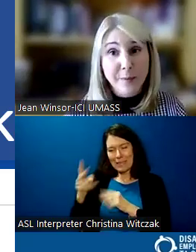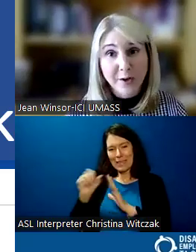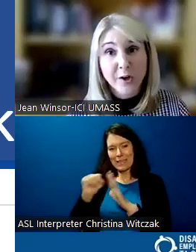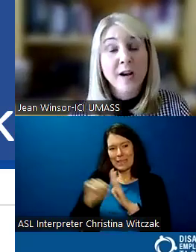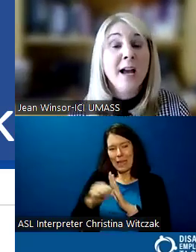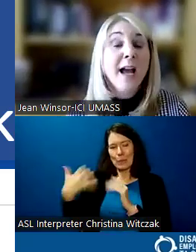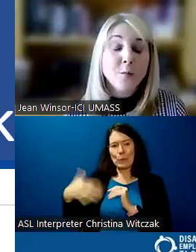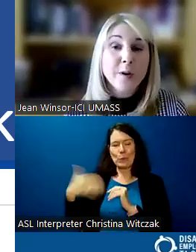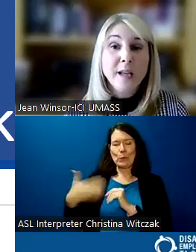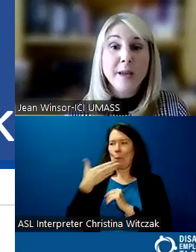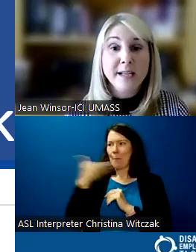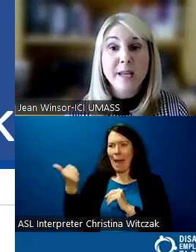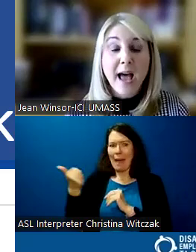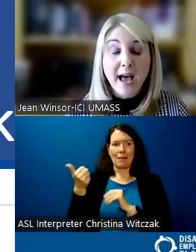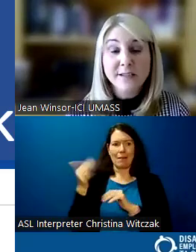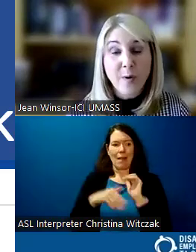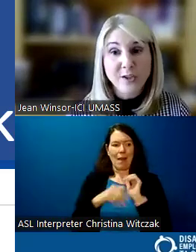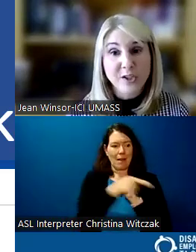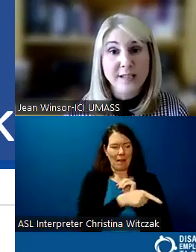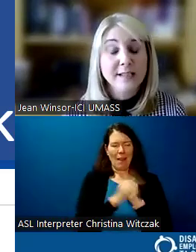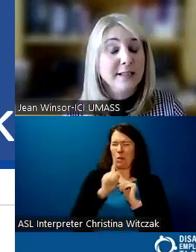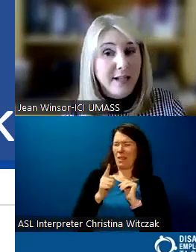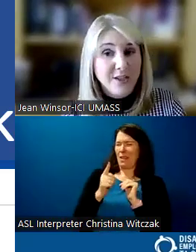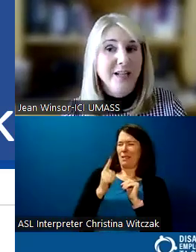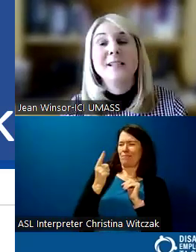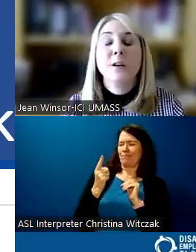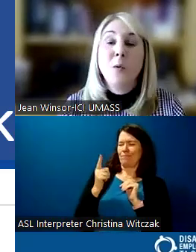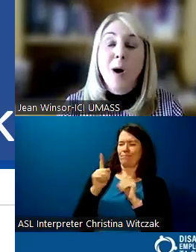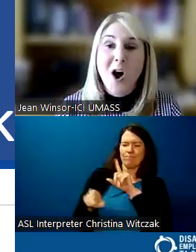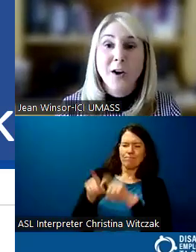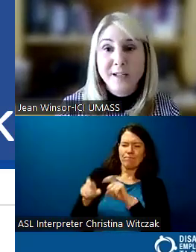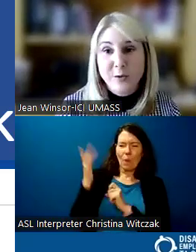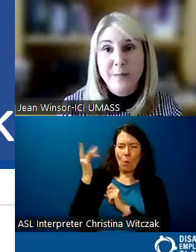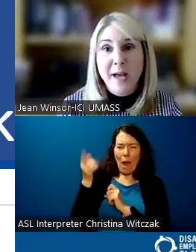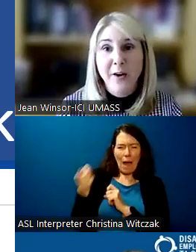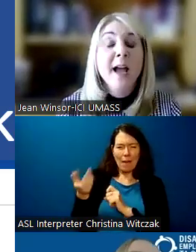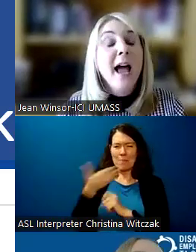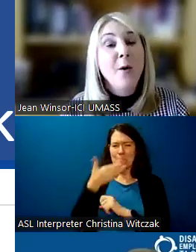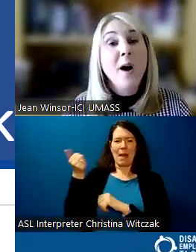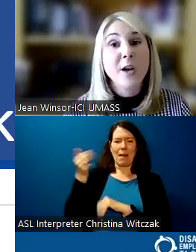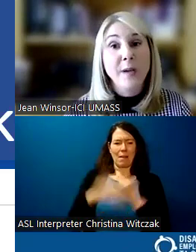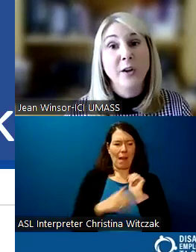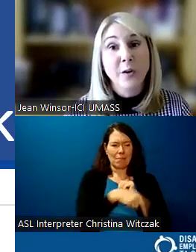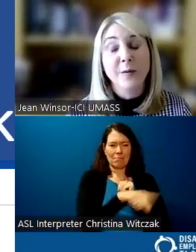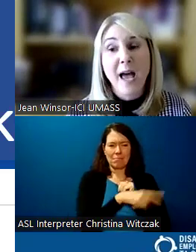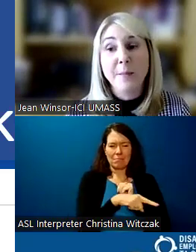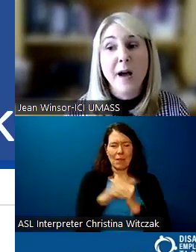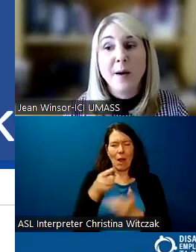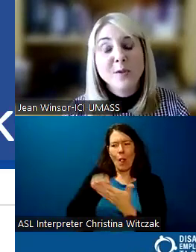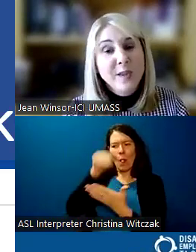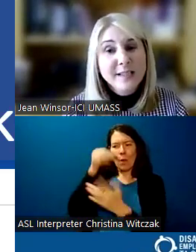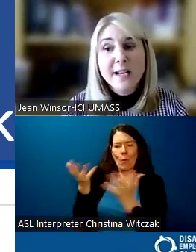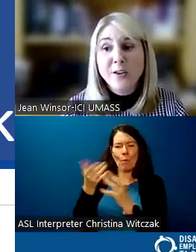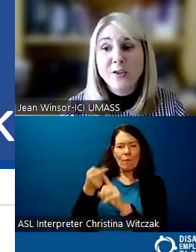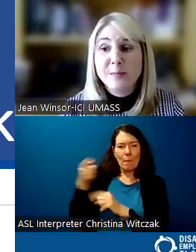demonstratively better, it really makes me ask questions such as, well, why are they doing better? And what can we learn from them?